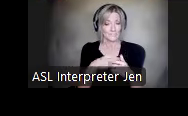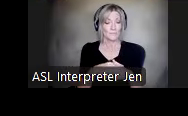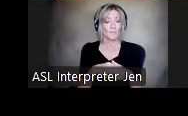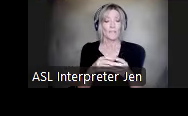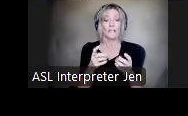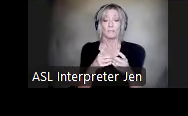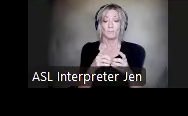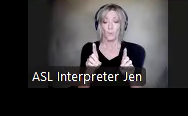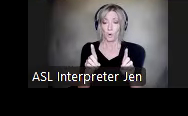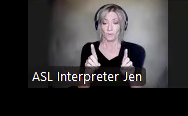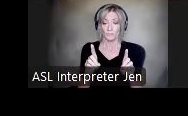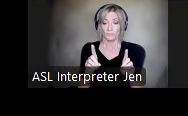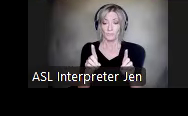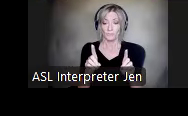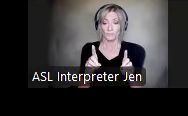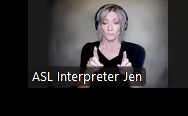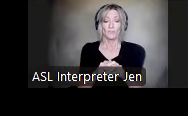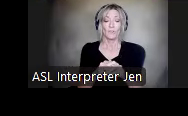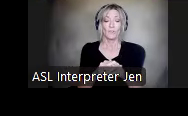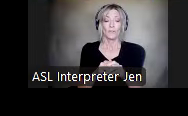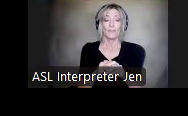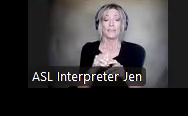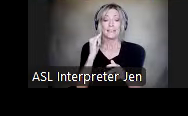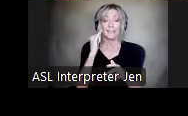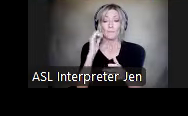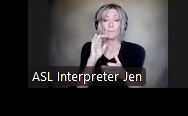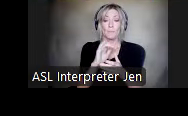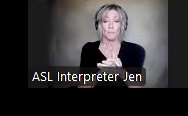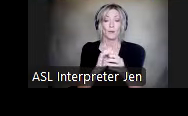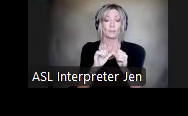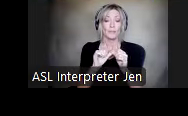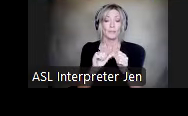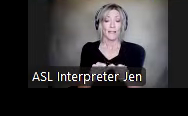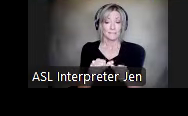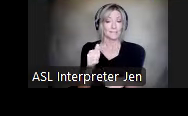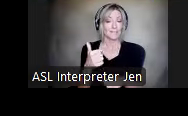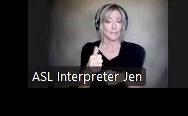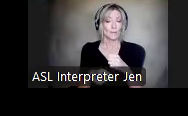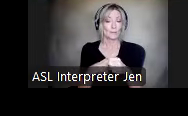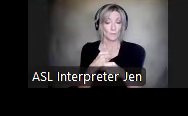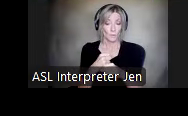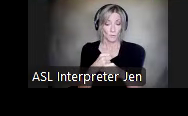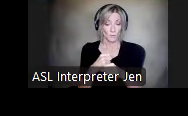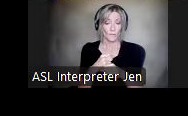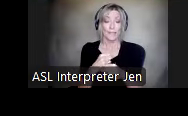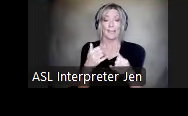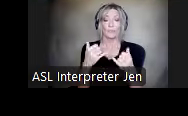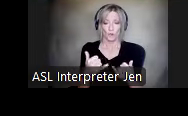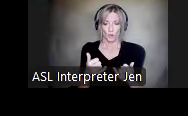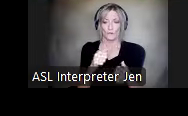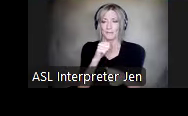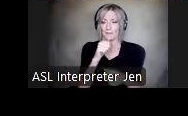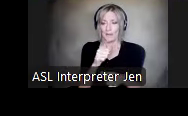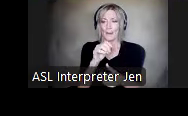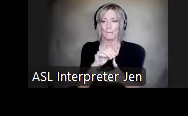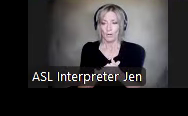Divorced spouses, so long as the marriage lasted 10 years and that you are currently unmarried, with a